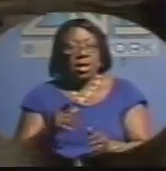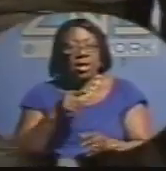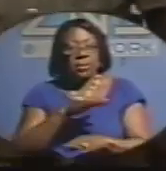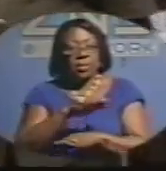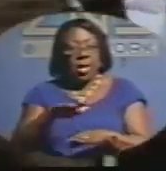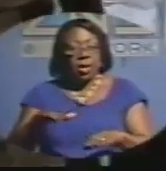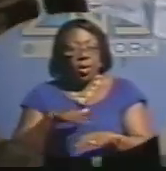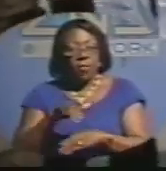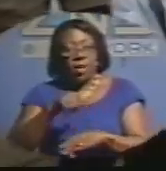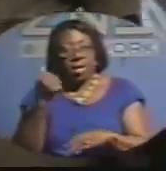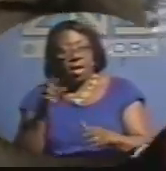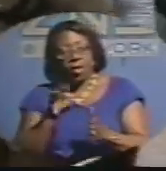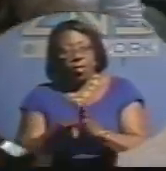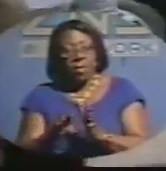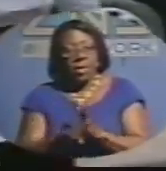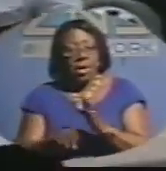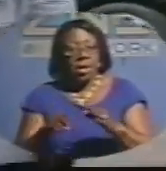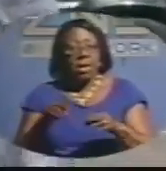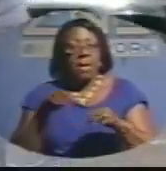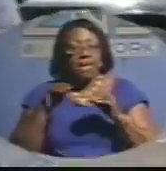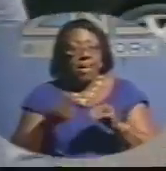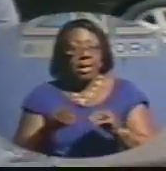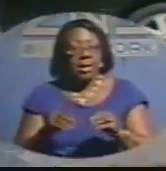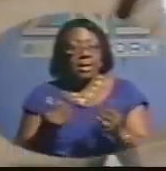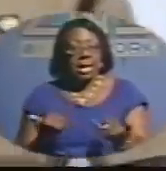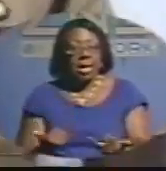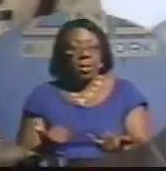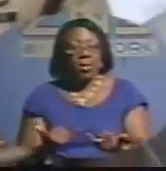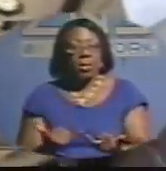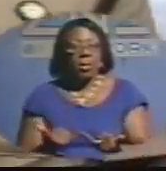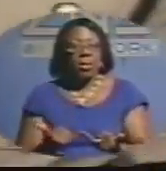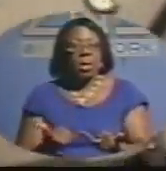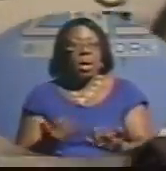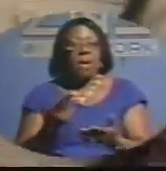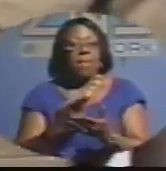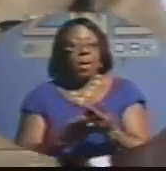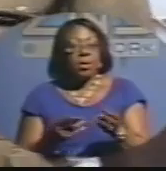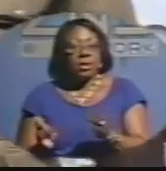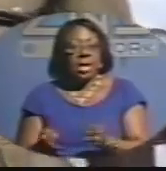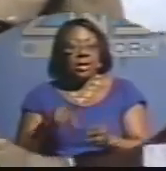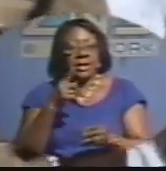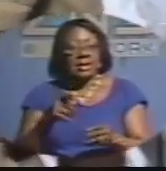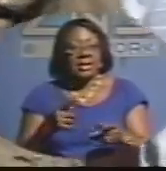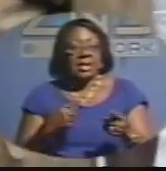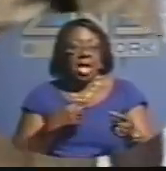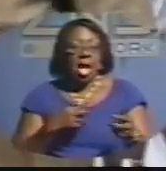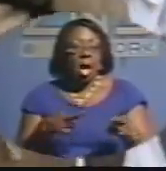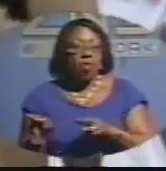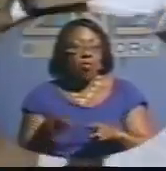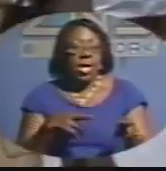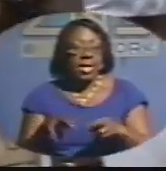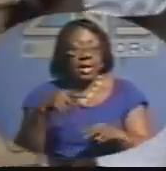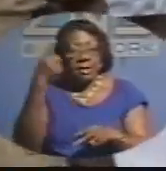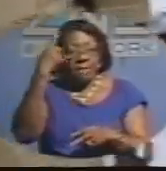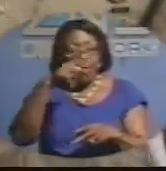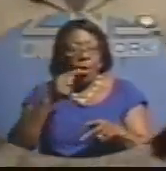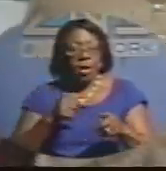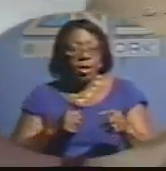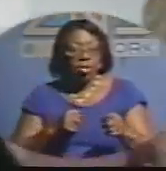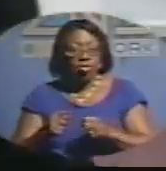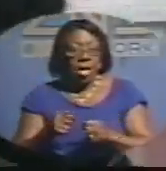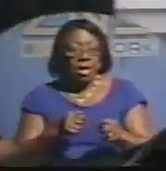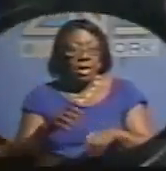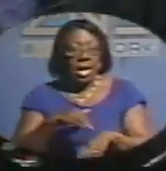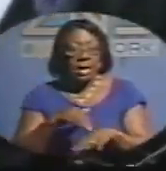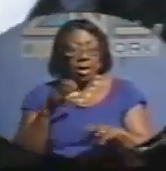over another criminal trial at this time. Now, despite the adjournment, both sides informed the court during today's brief proceedings that all